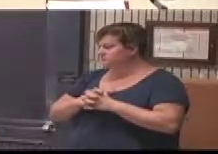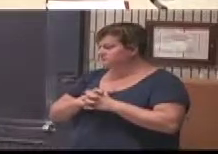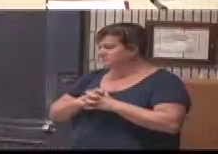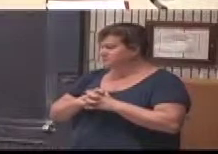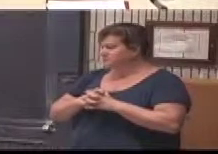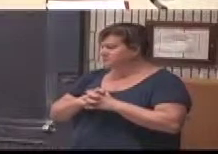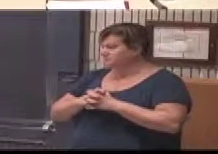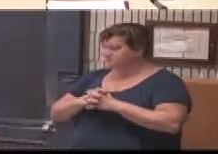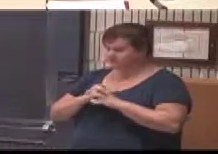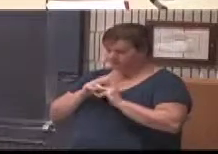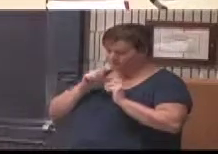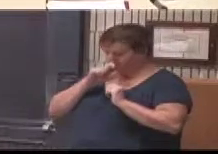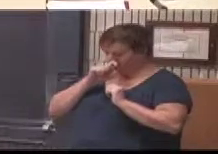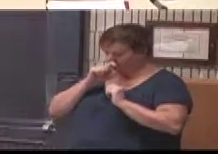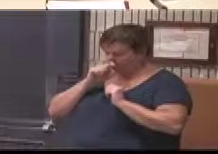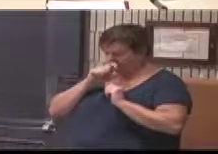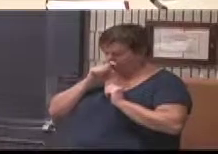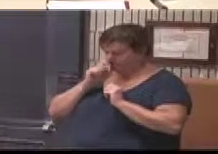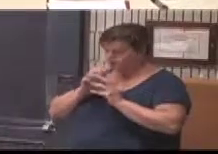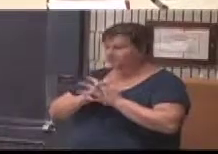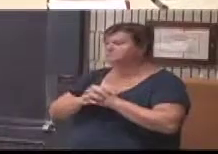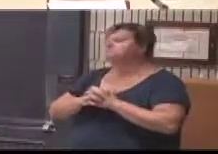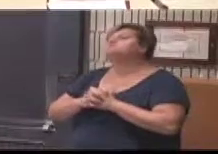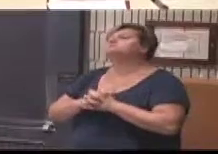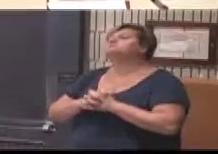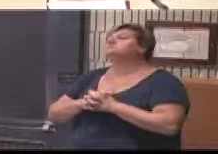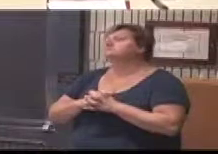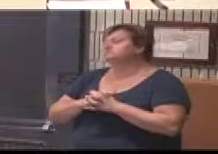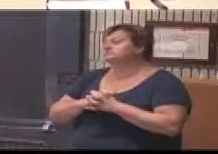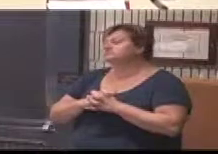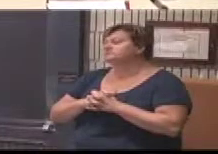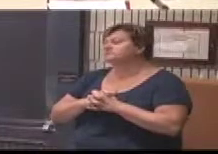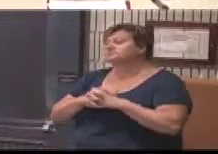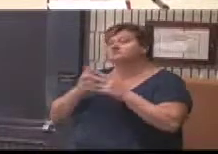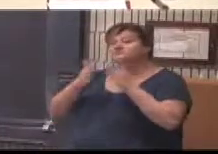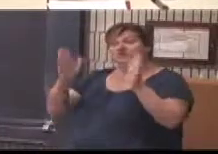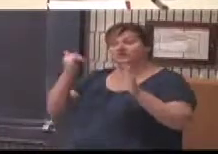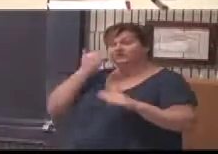Just generally, if you have mass health, is it easier to get care? Mass health